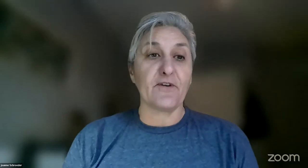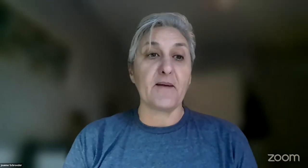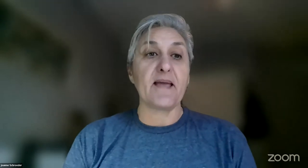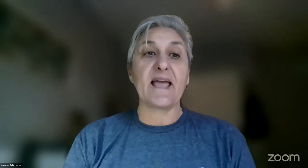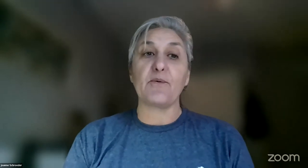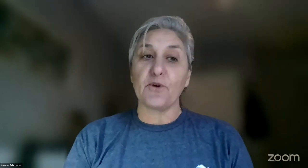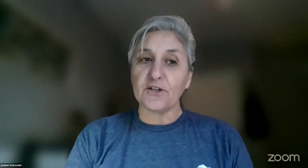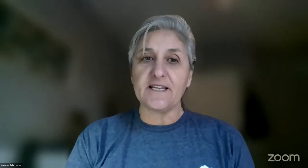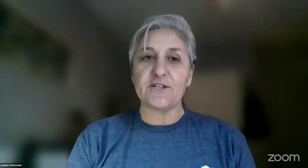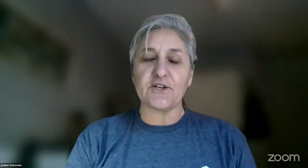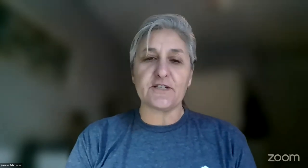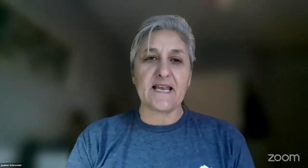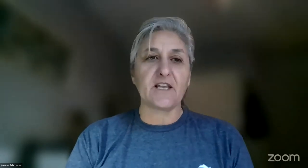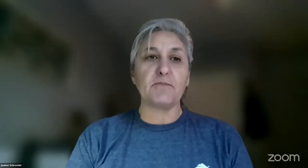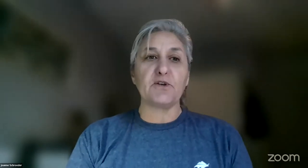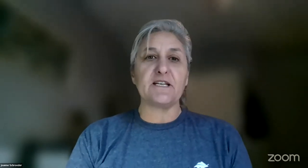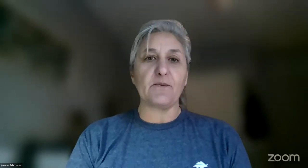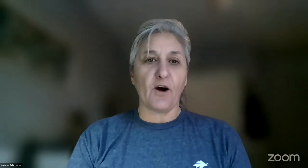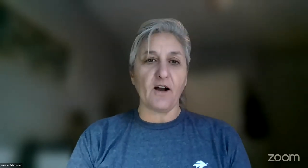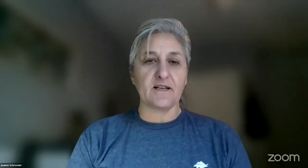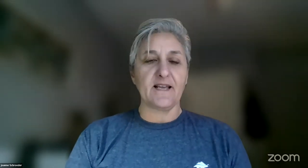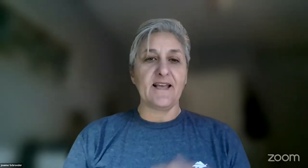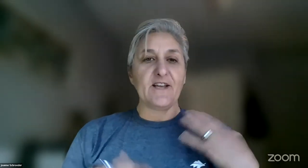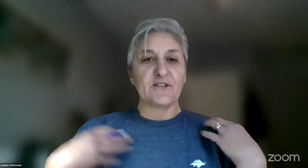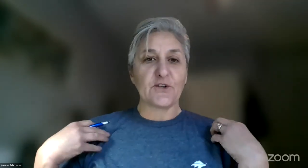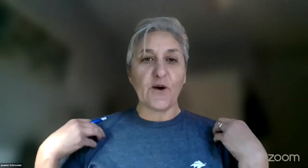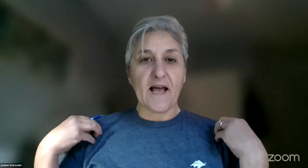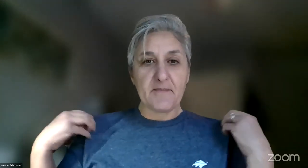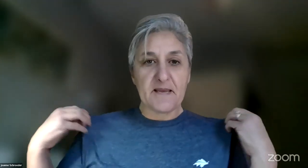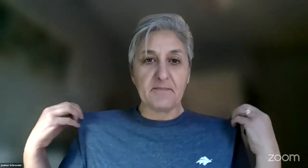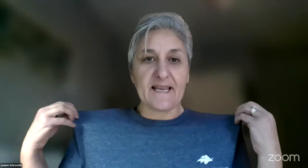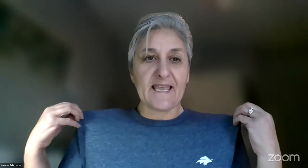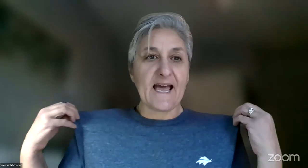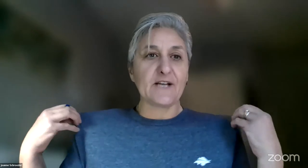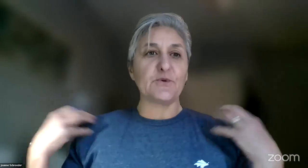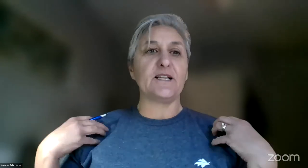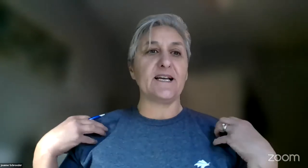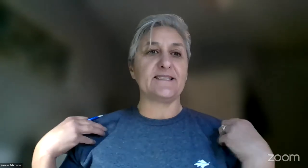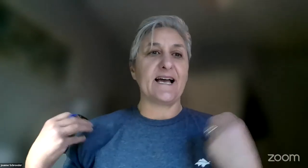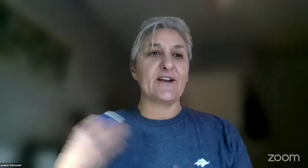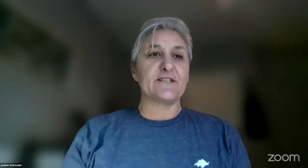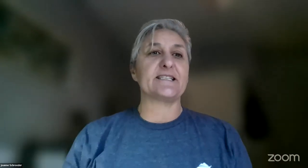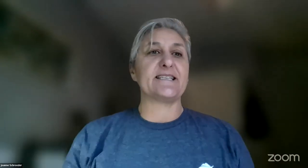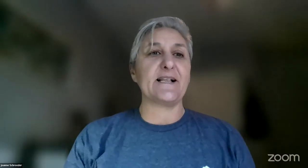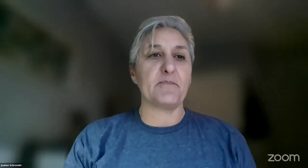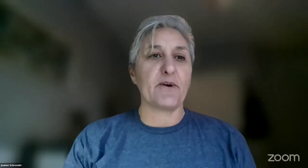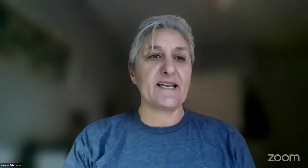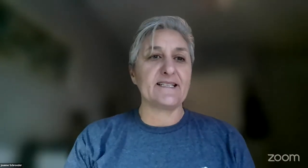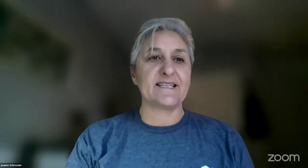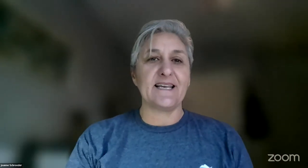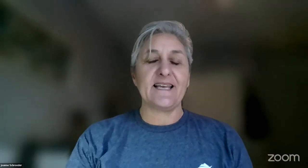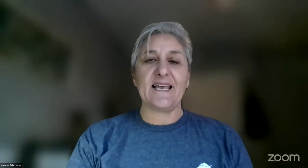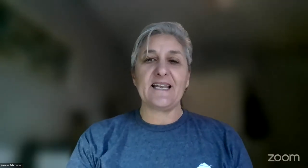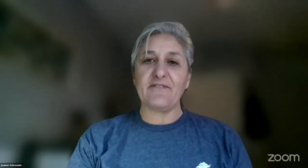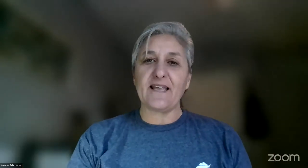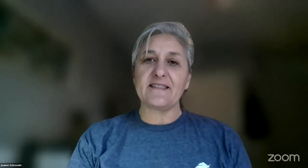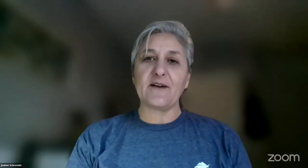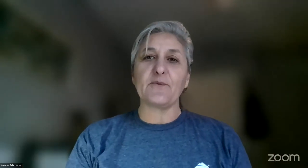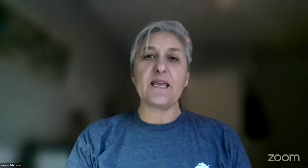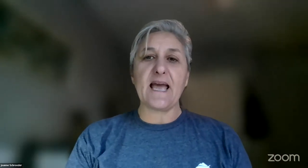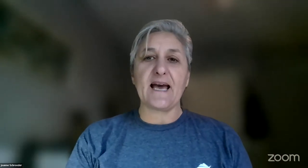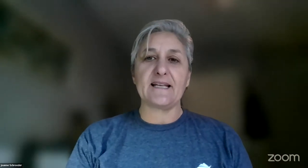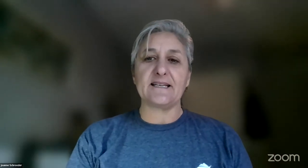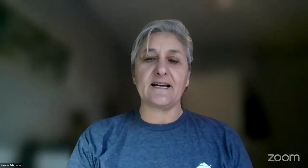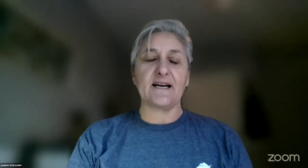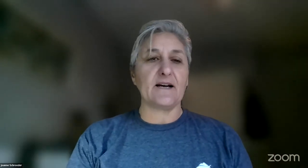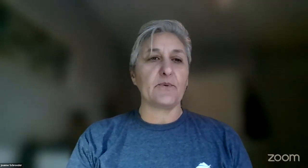come from a World Leisure Day community walk, so I'm in my casual attire to celebrate an event